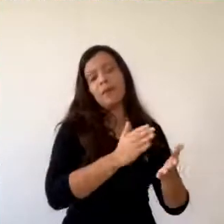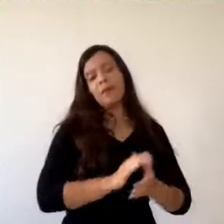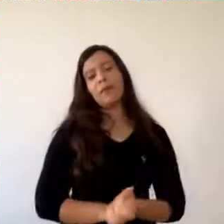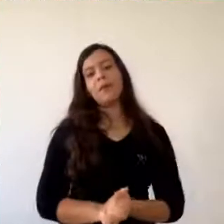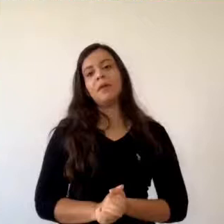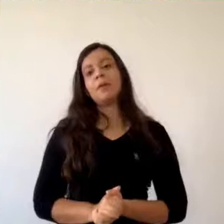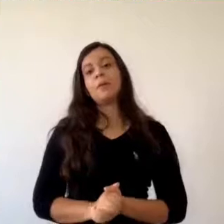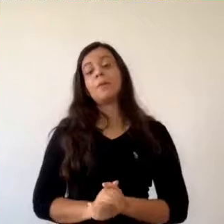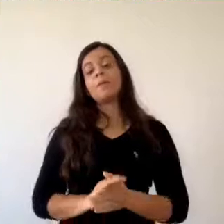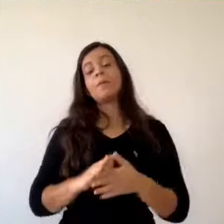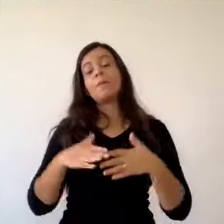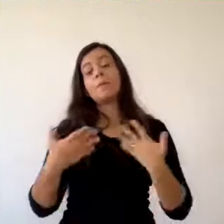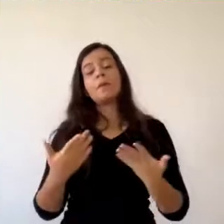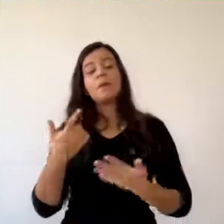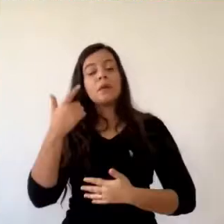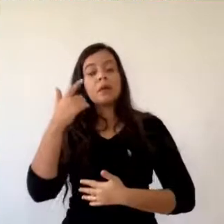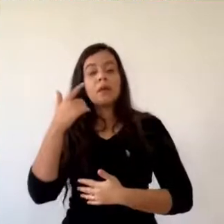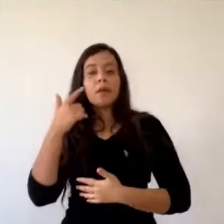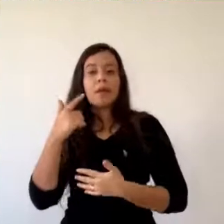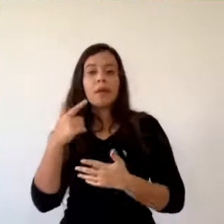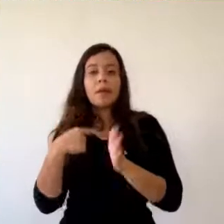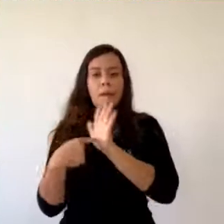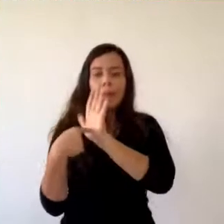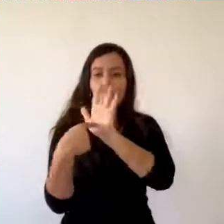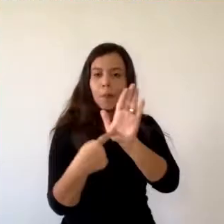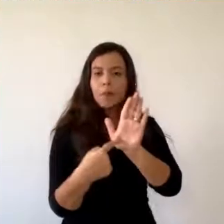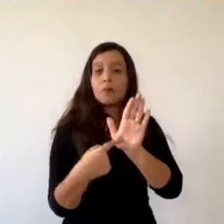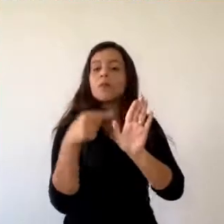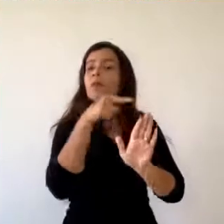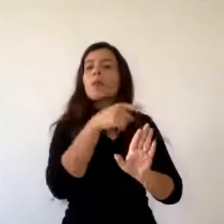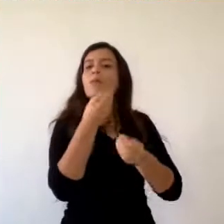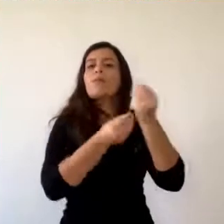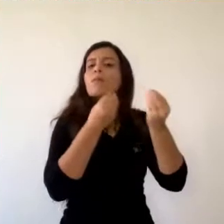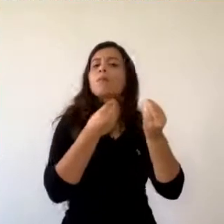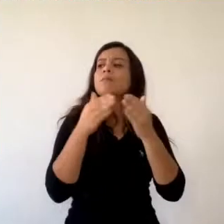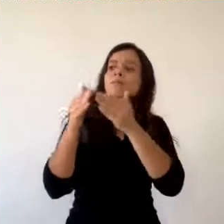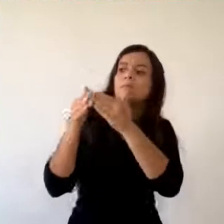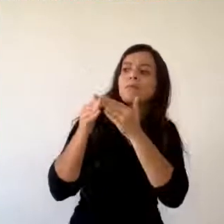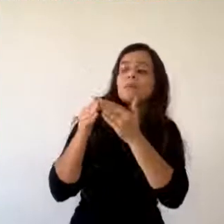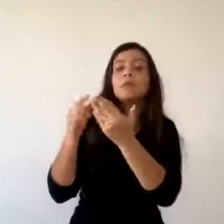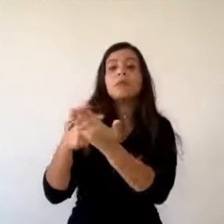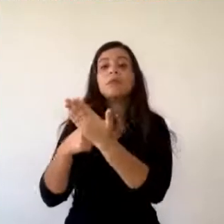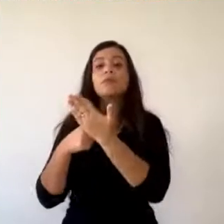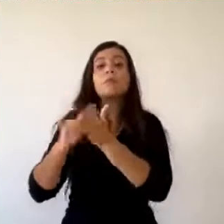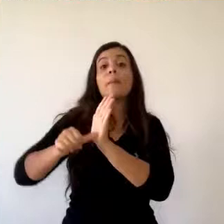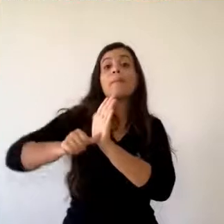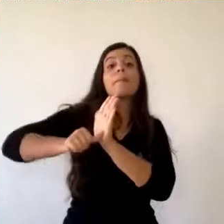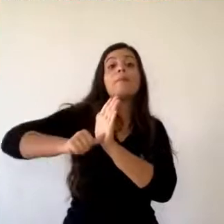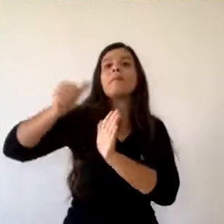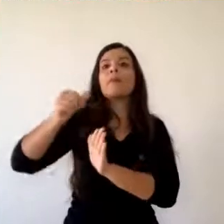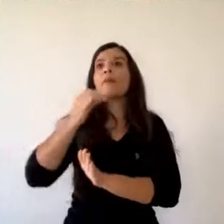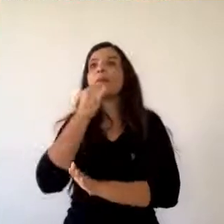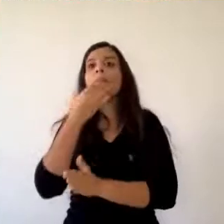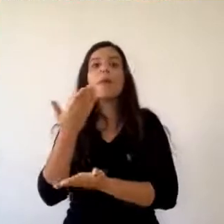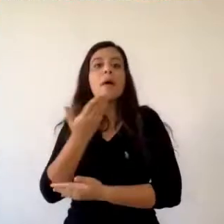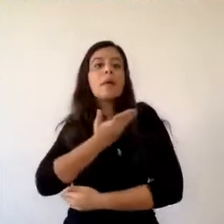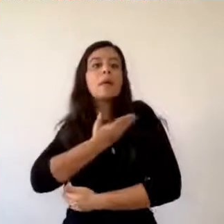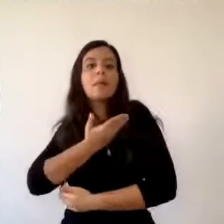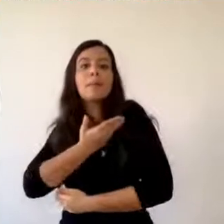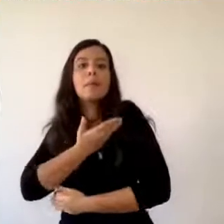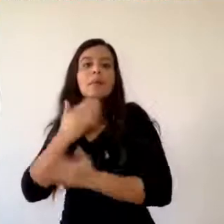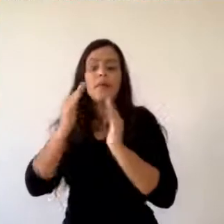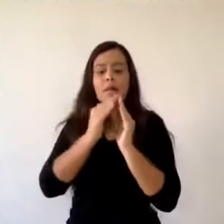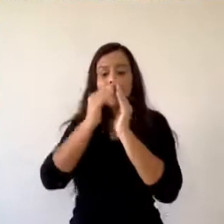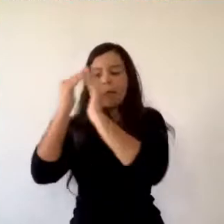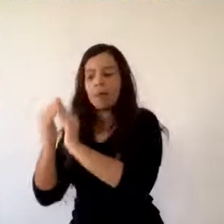her. So when we think about exes, they are not going to have as help for the